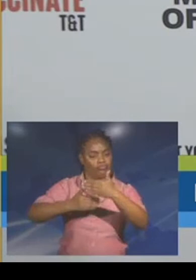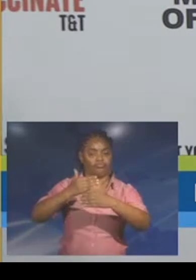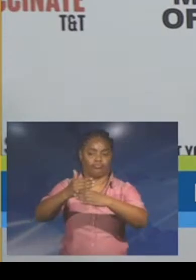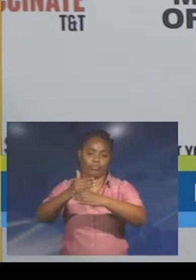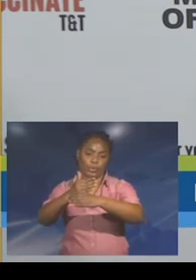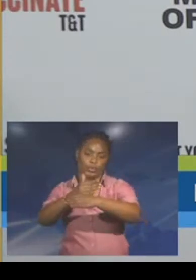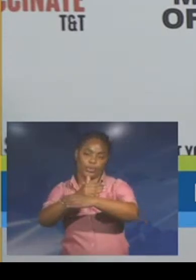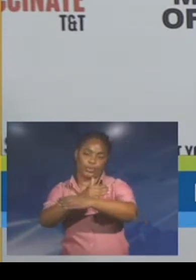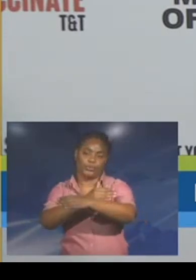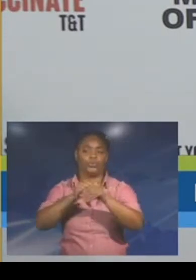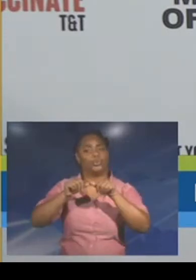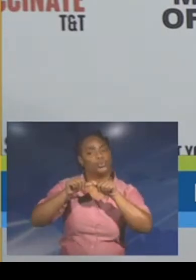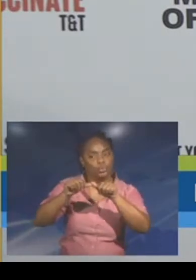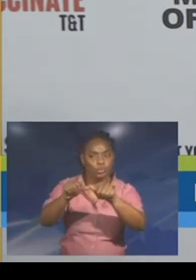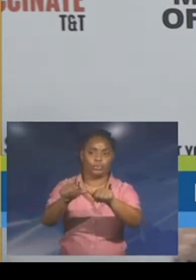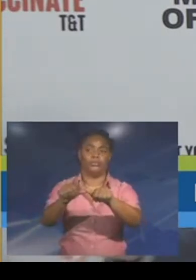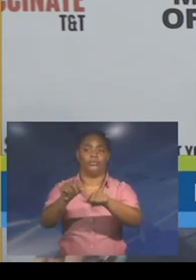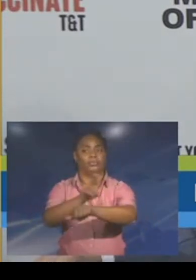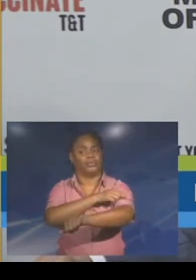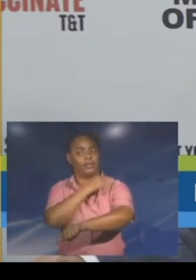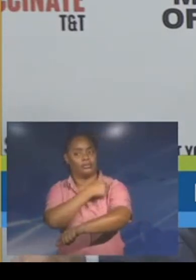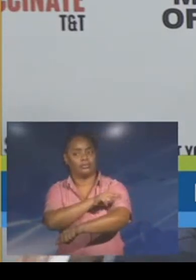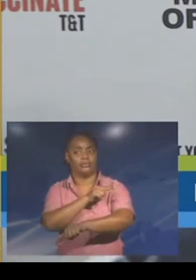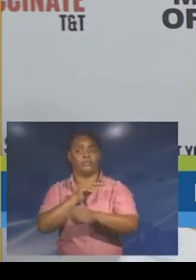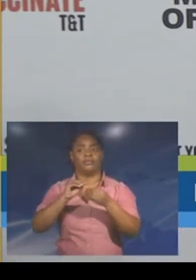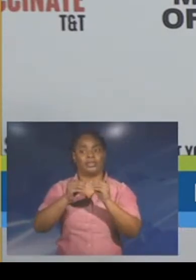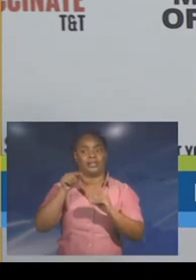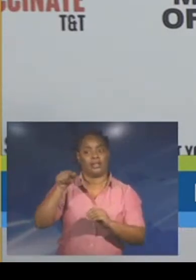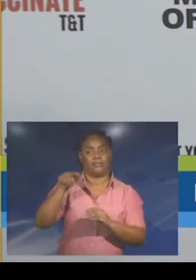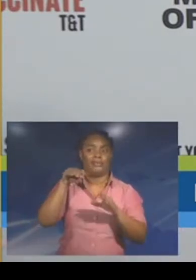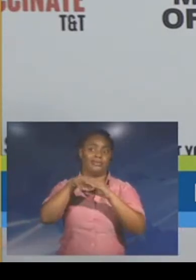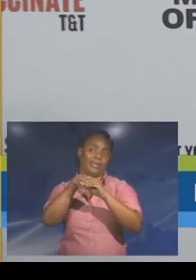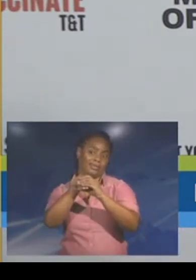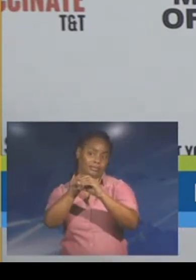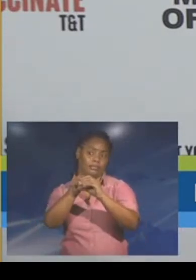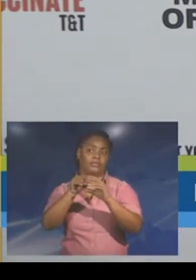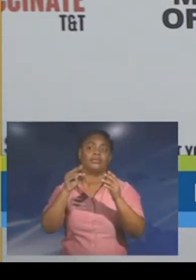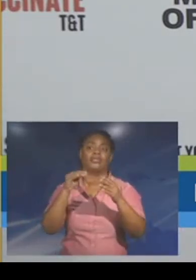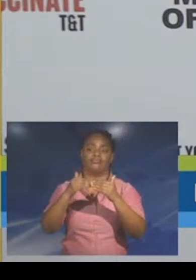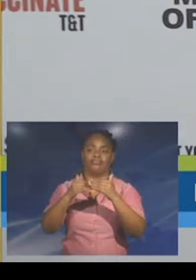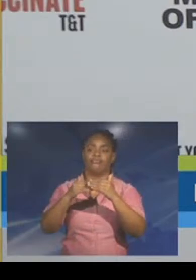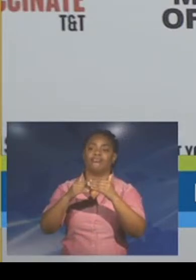hospital rates, our hospital numbers are down to 100.